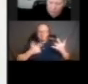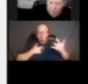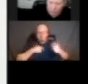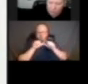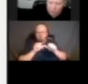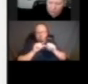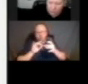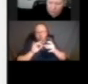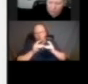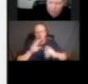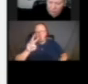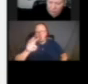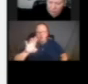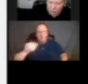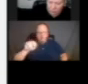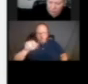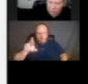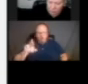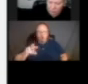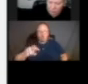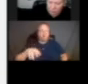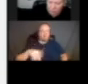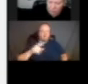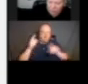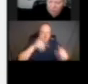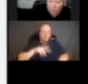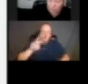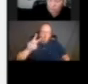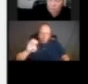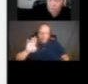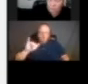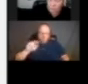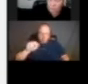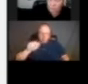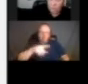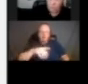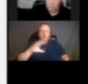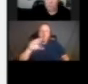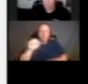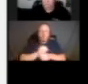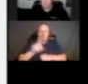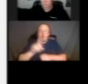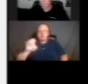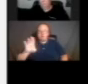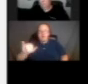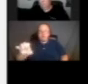webinars. You can come into an upcoming webinar. Our co-worker, Debbie, will be presenting this next Tuesday,